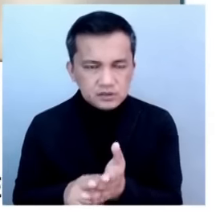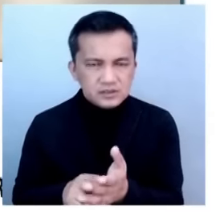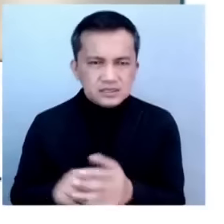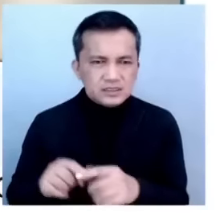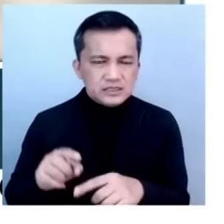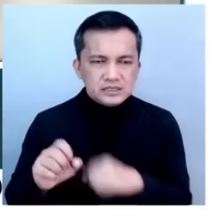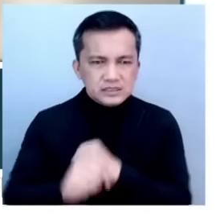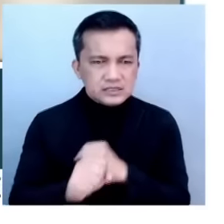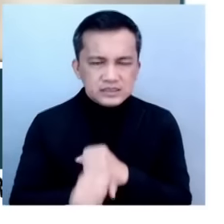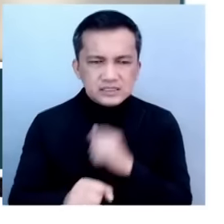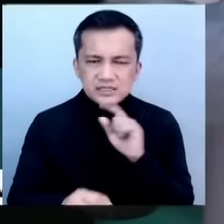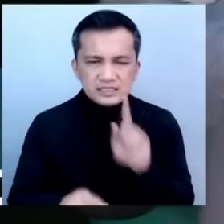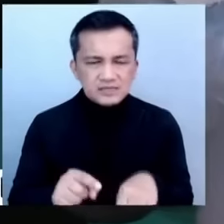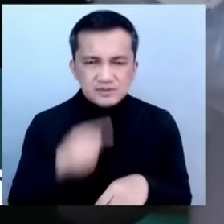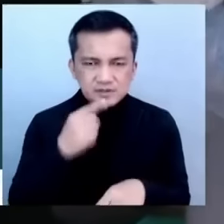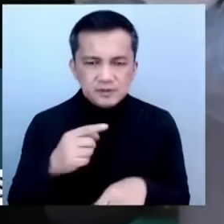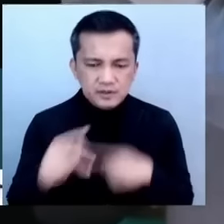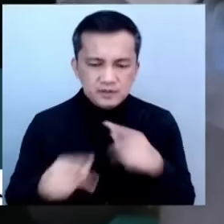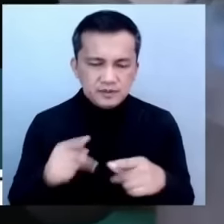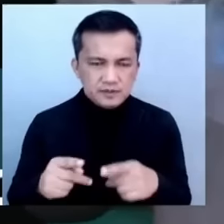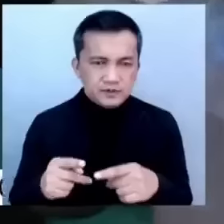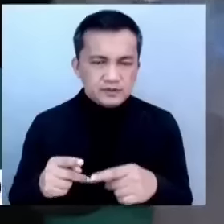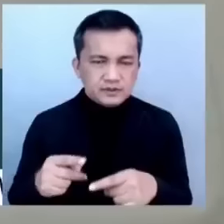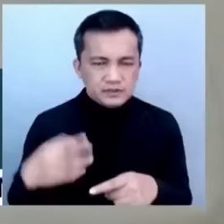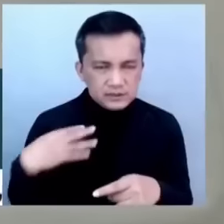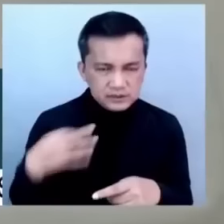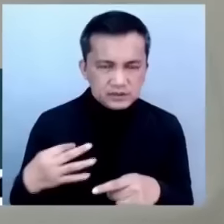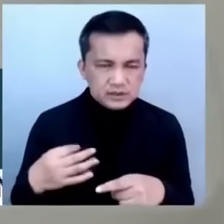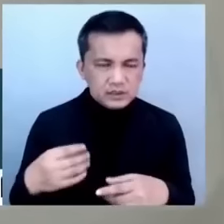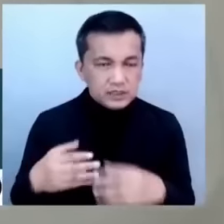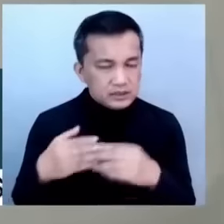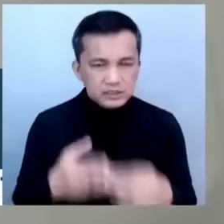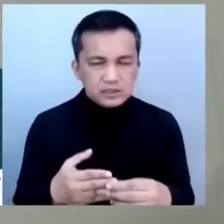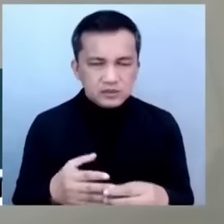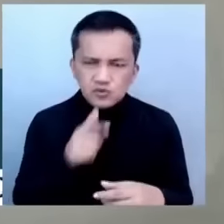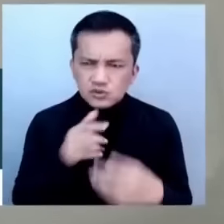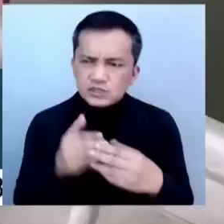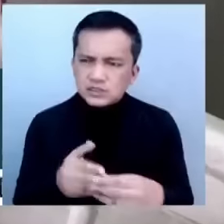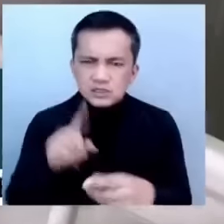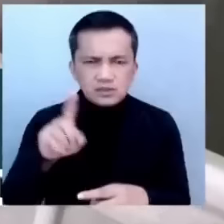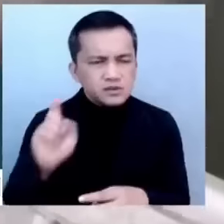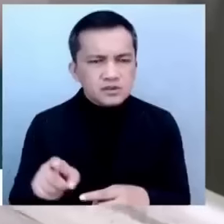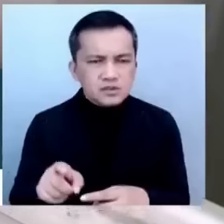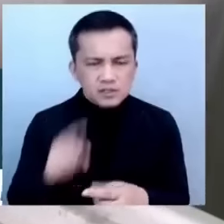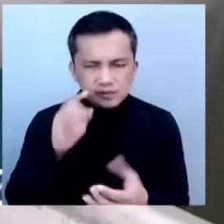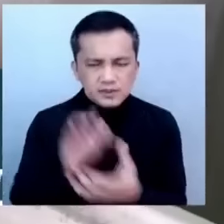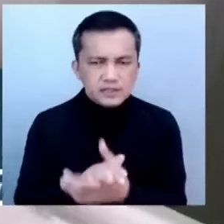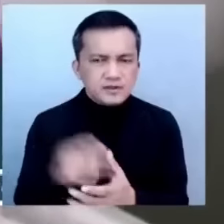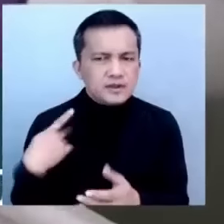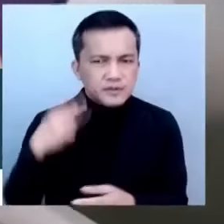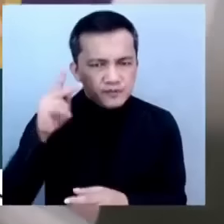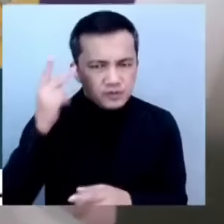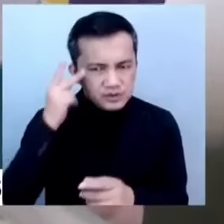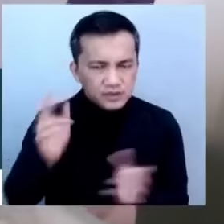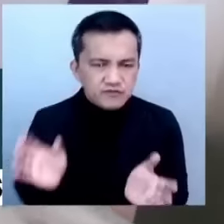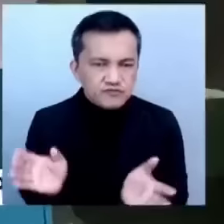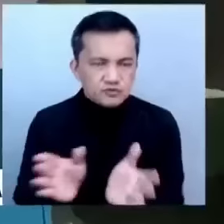considered a people's initiative, with the public kept in the dark on who is leading that effort. She also believes there's a political push behind it.